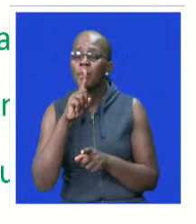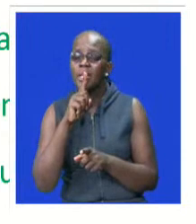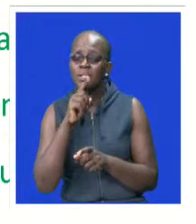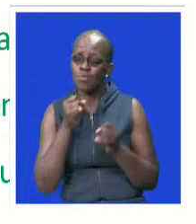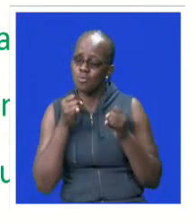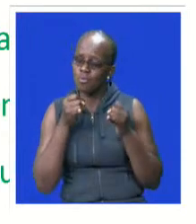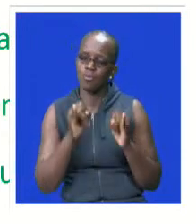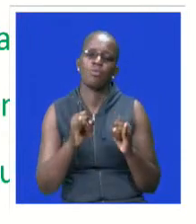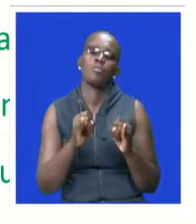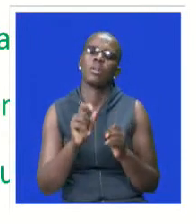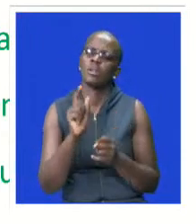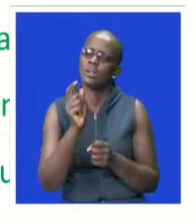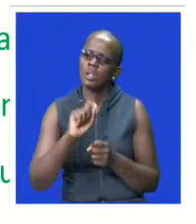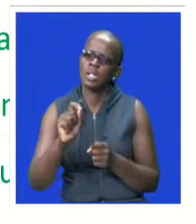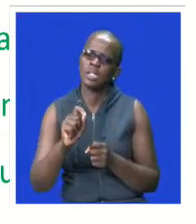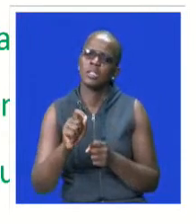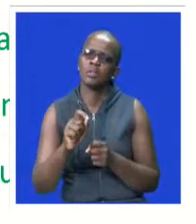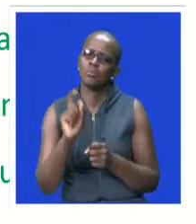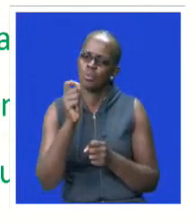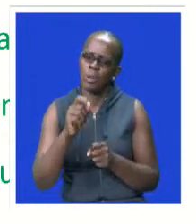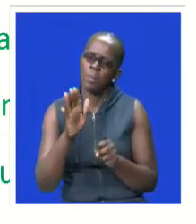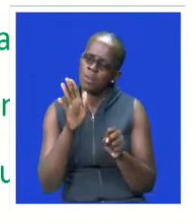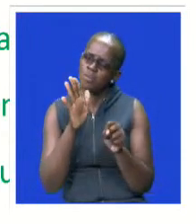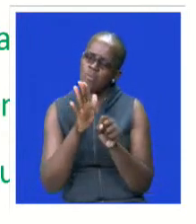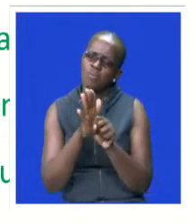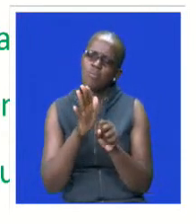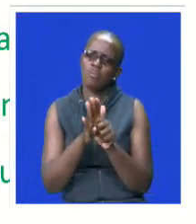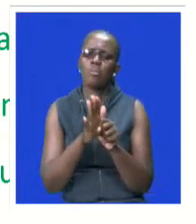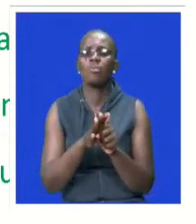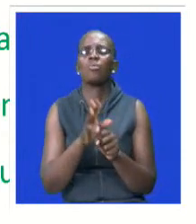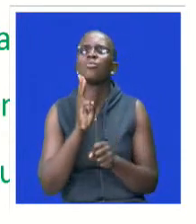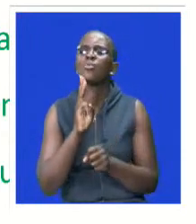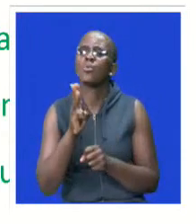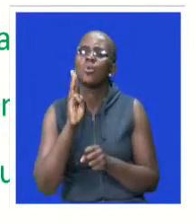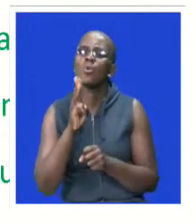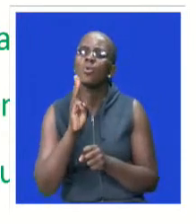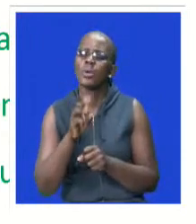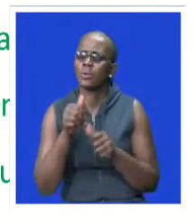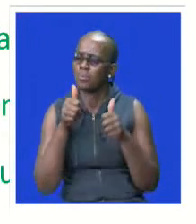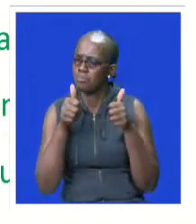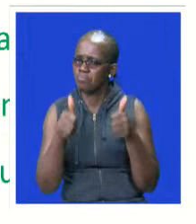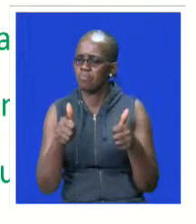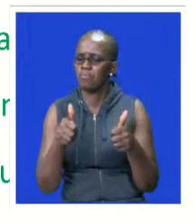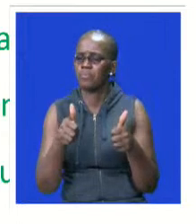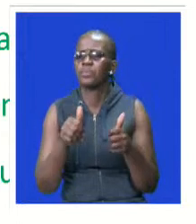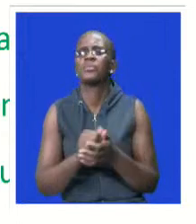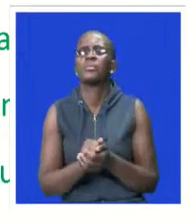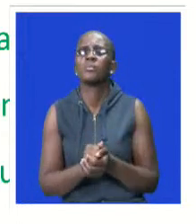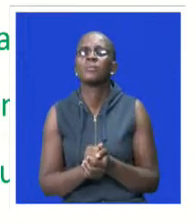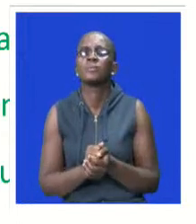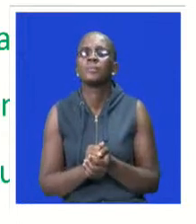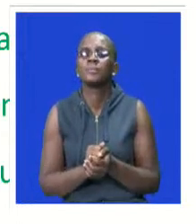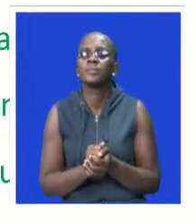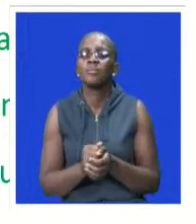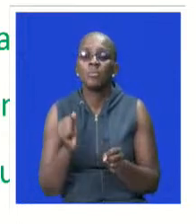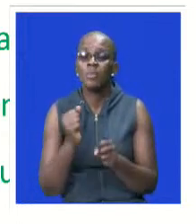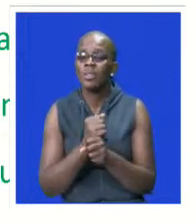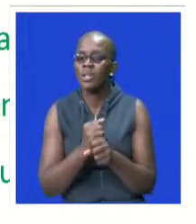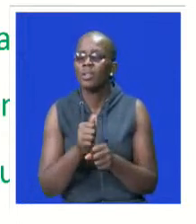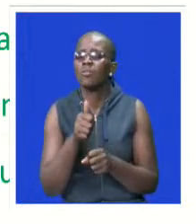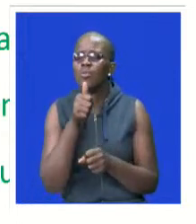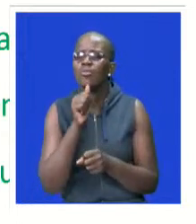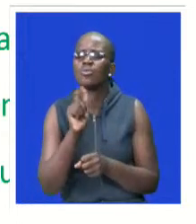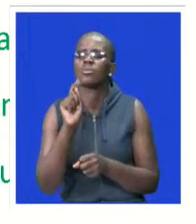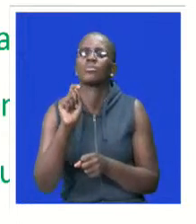formal writing, we need to use the full form of the word, which is photographs, which is television, and these are just